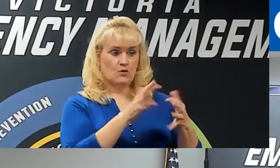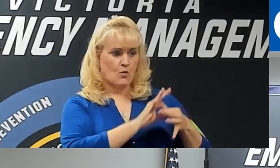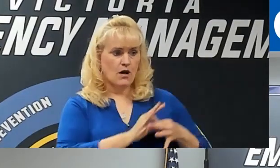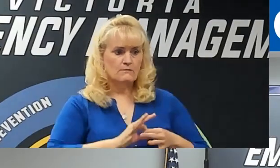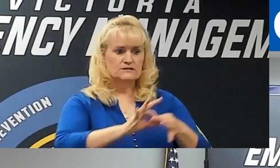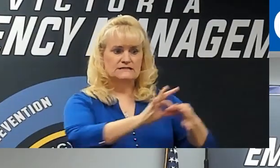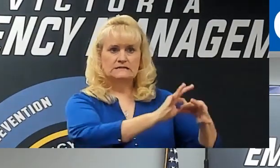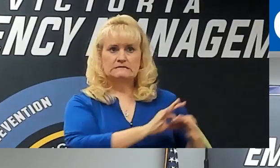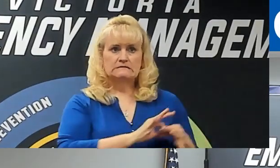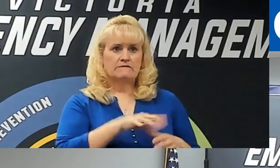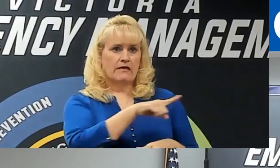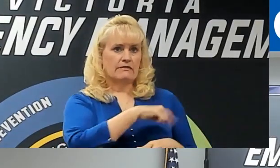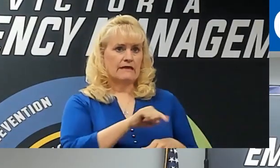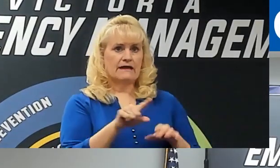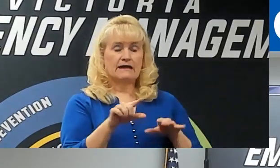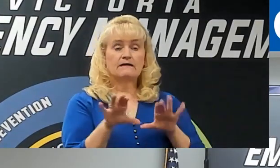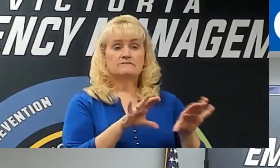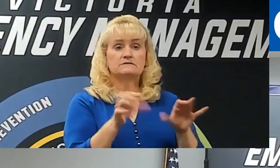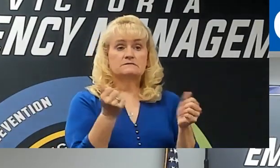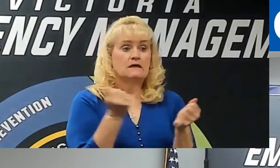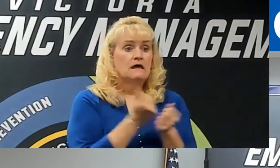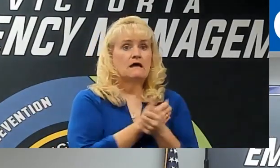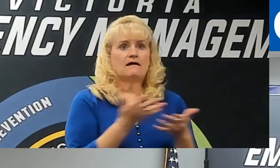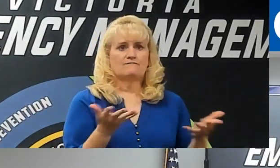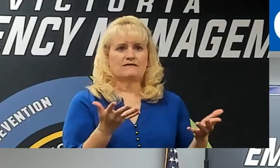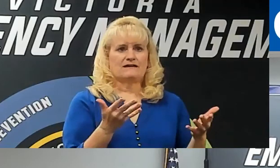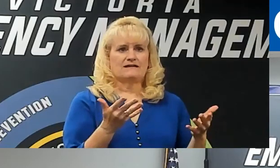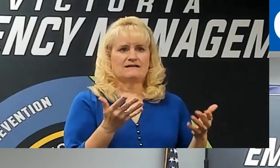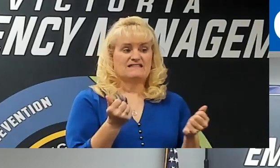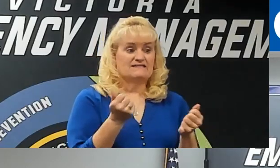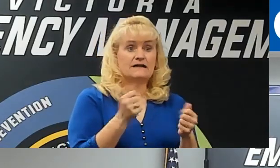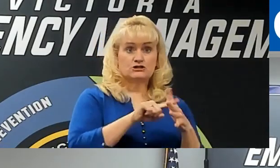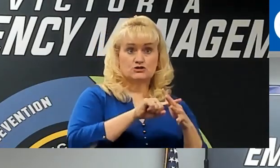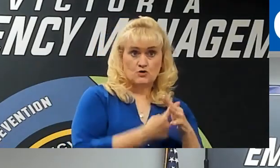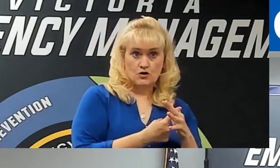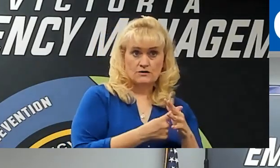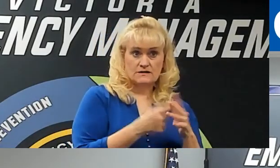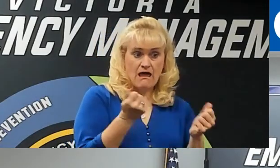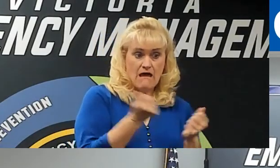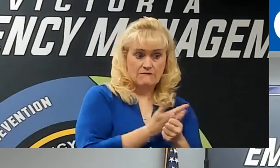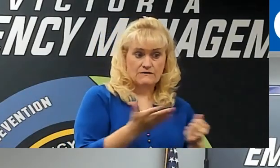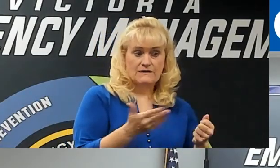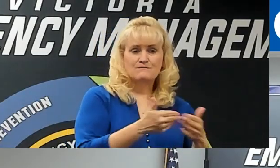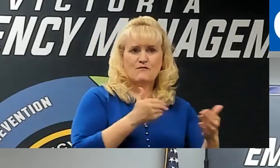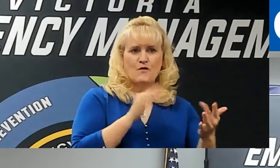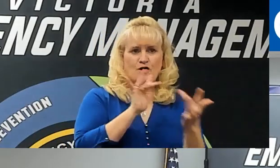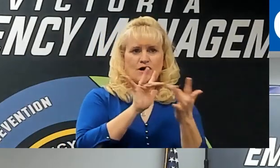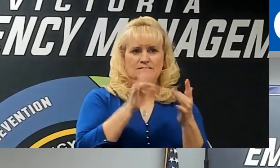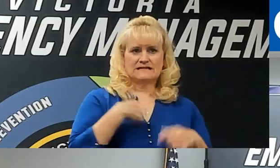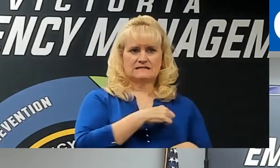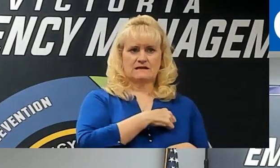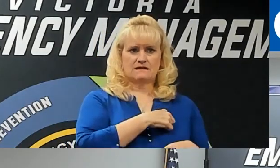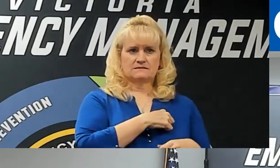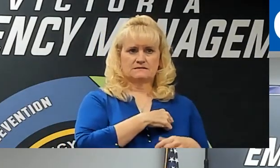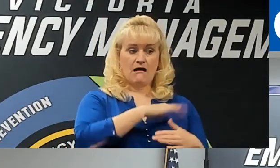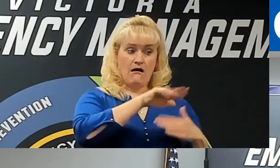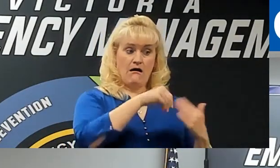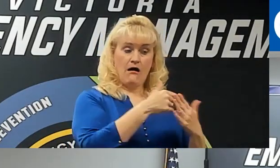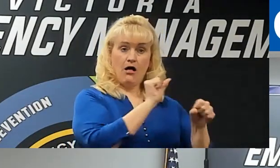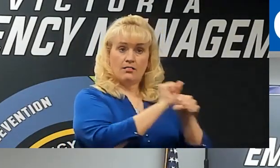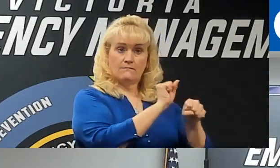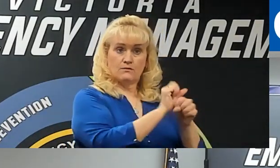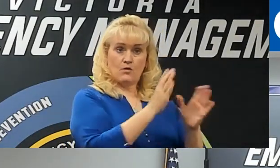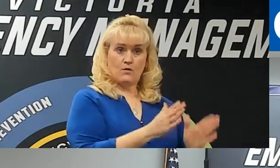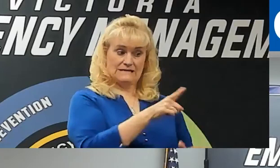In fact, they've done it they did do it before they even contacted us. So every patient or every employee there